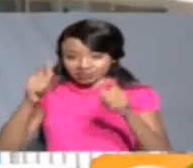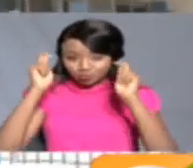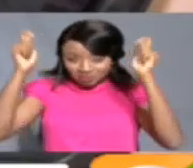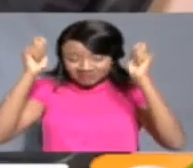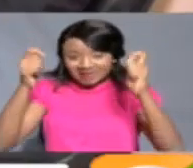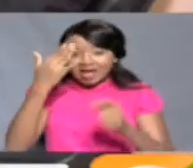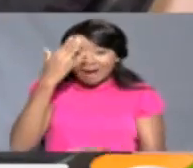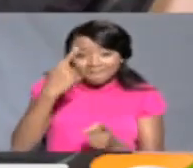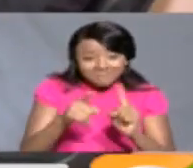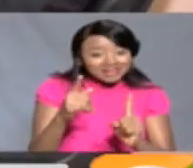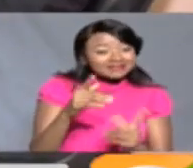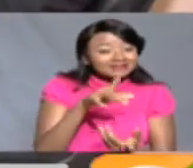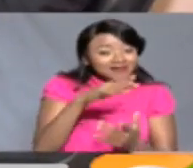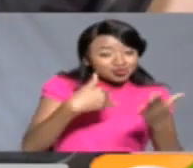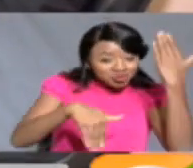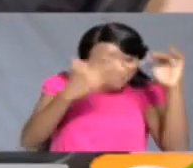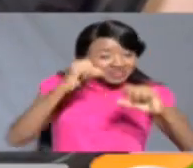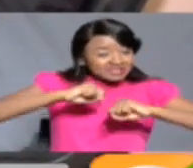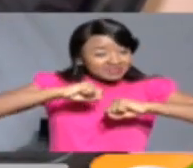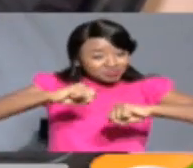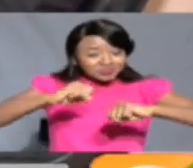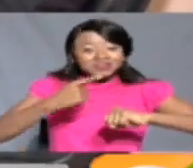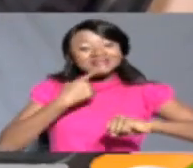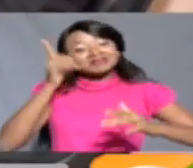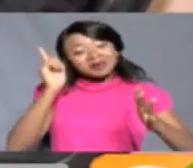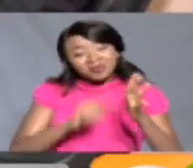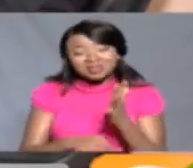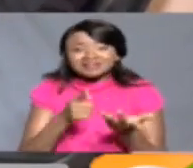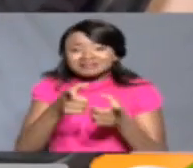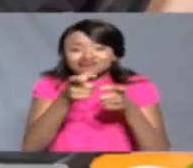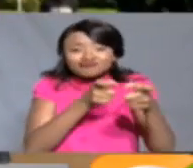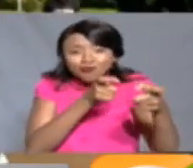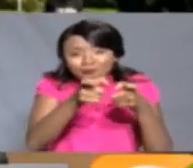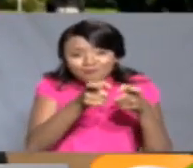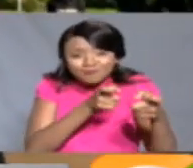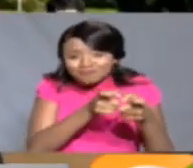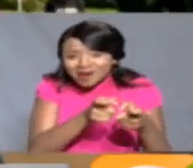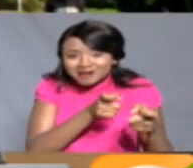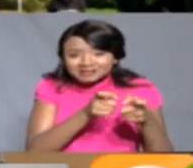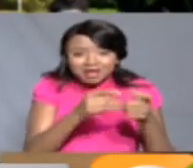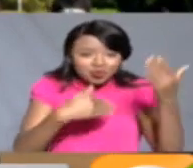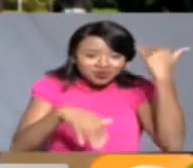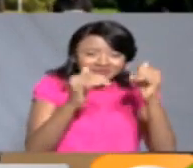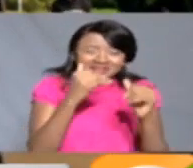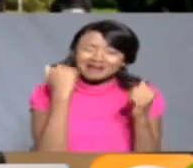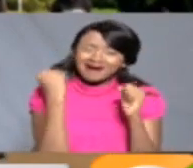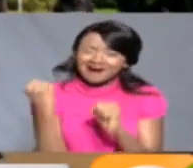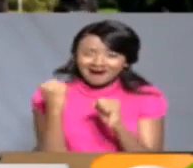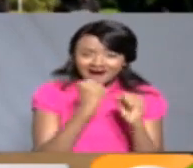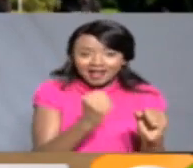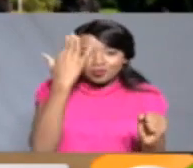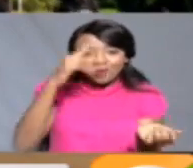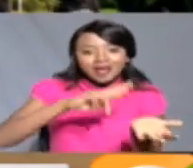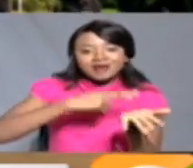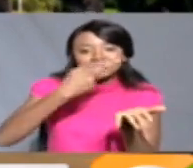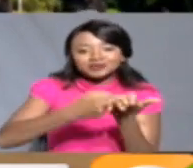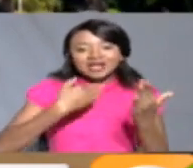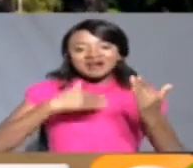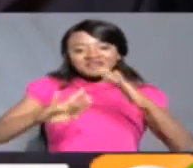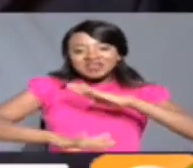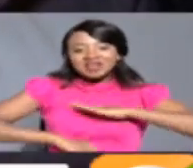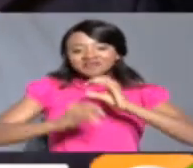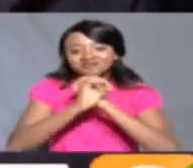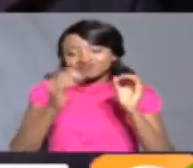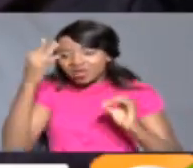say running public universities has become a headache to the university administrators due to lack of resources. The government providing